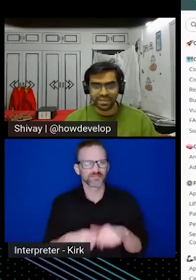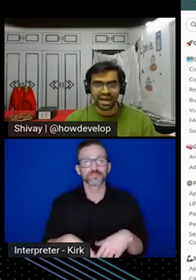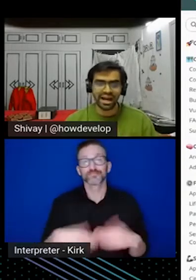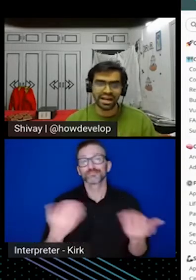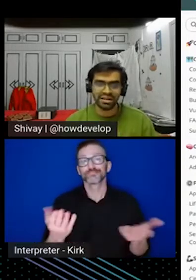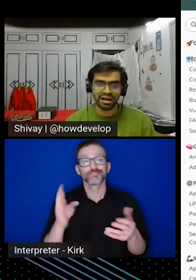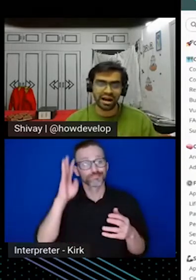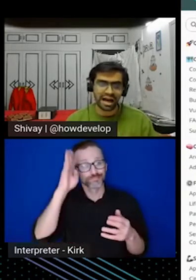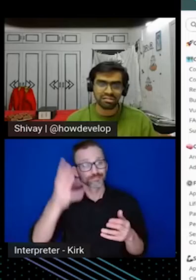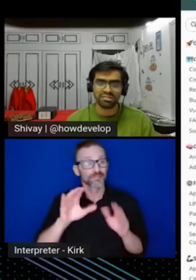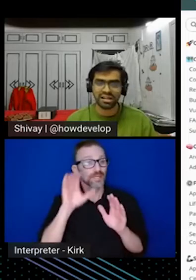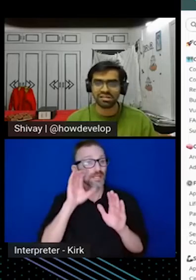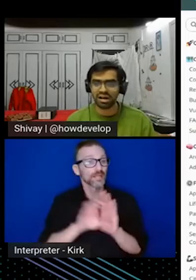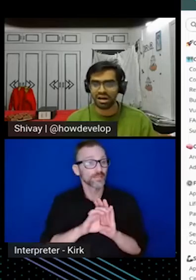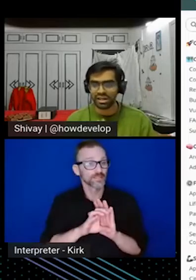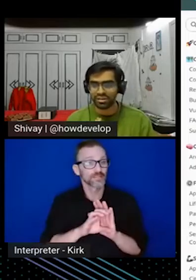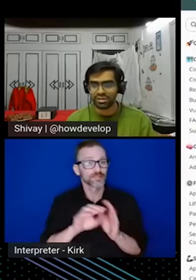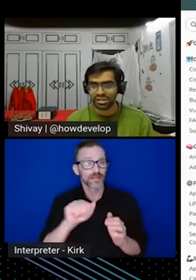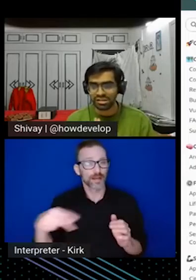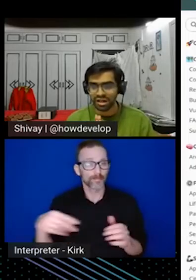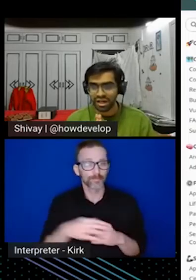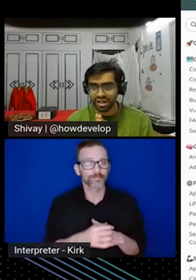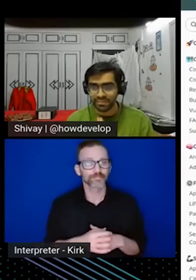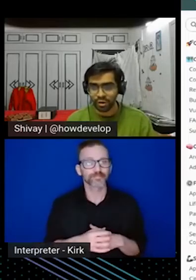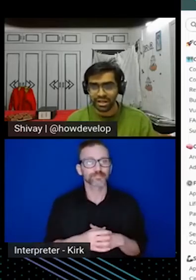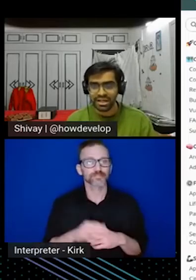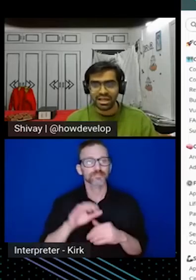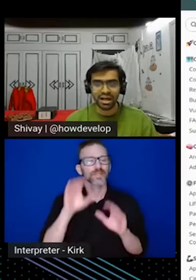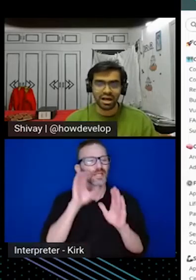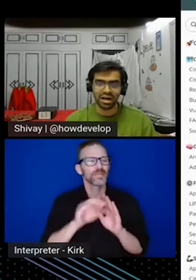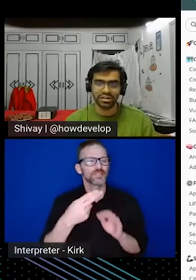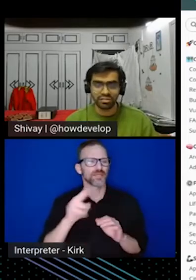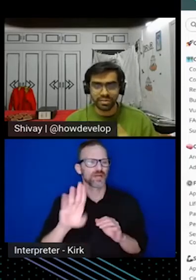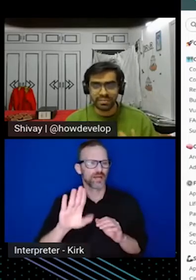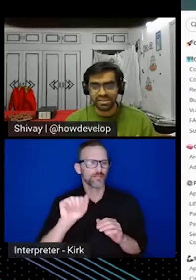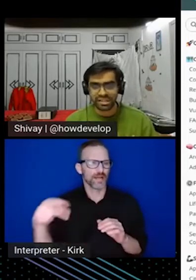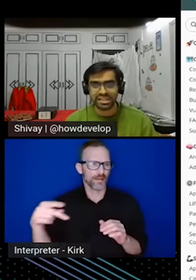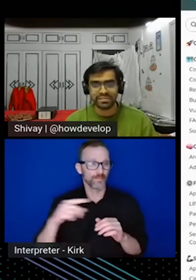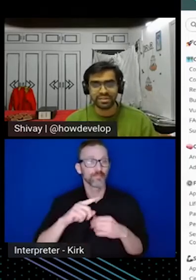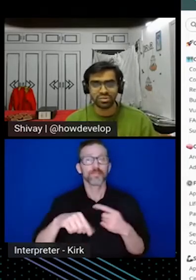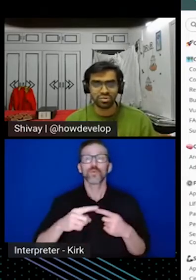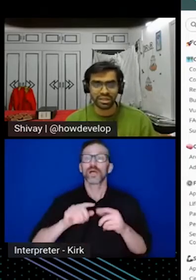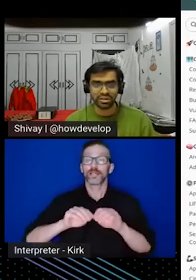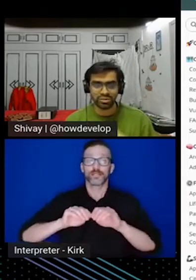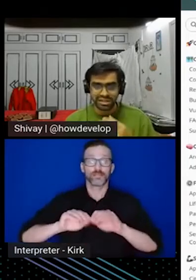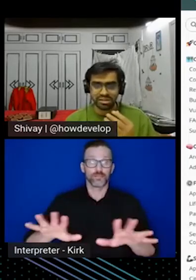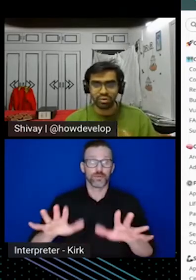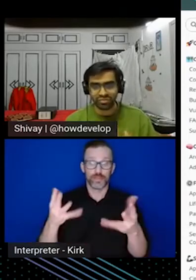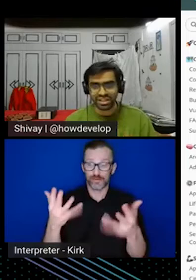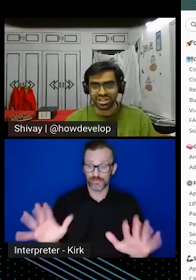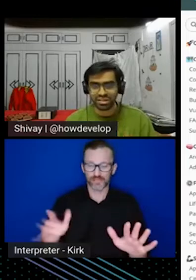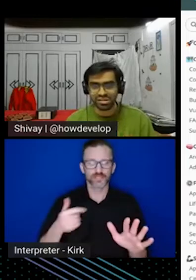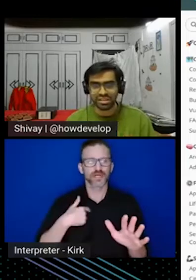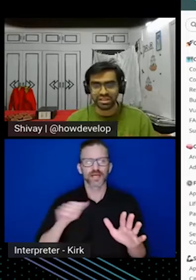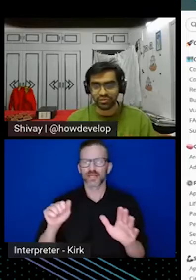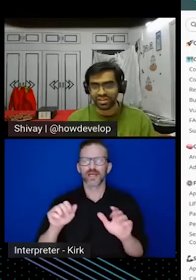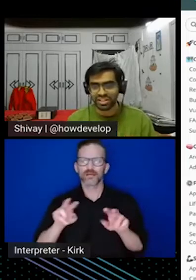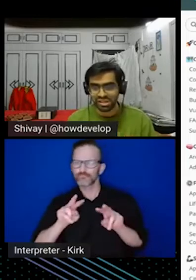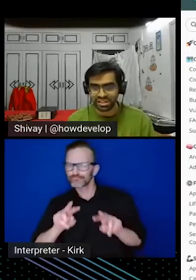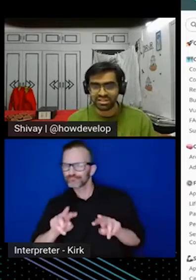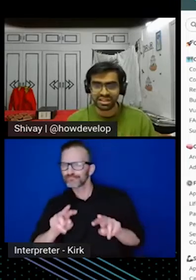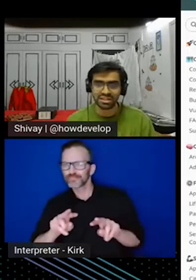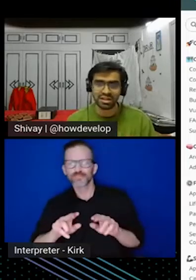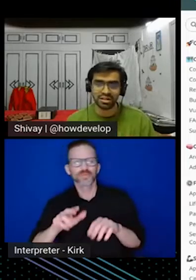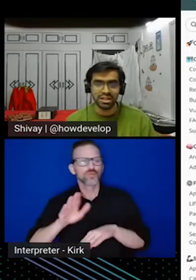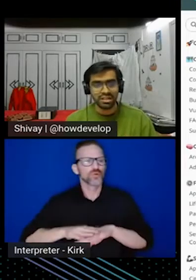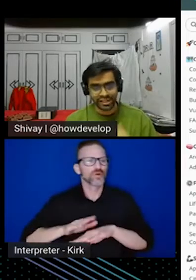application, and as soon as it is deployed, you will be basically able to get some notifications in the notification